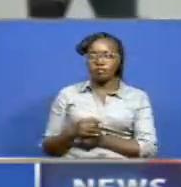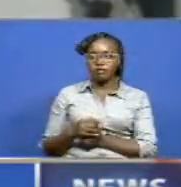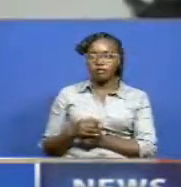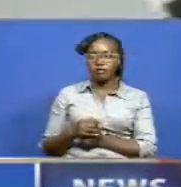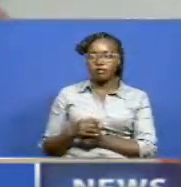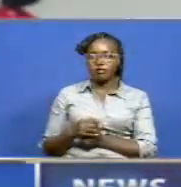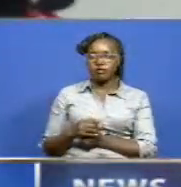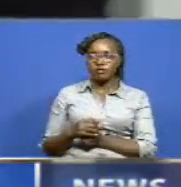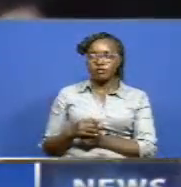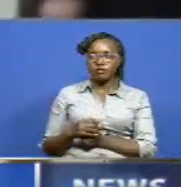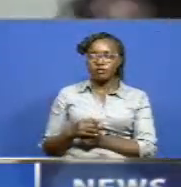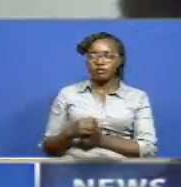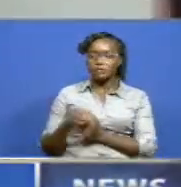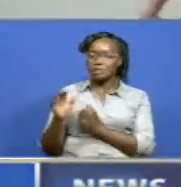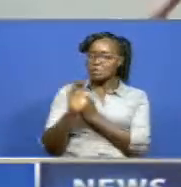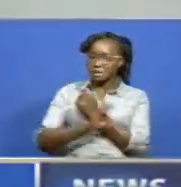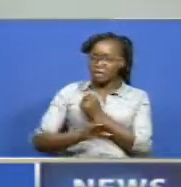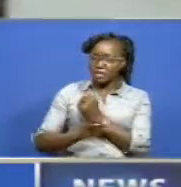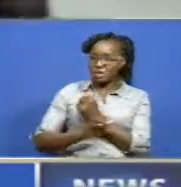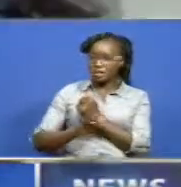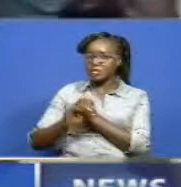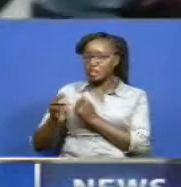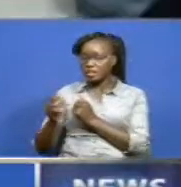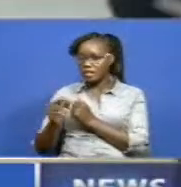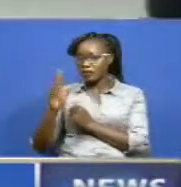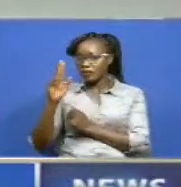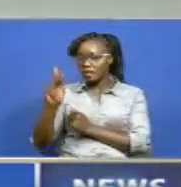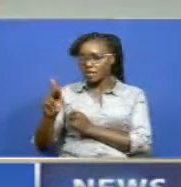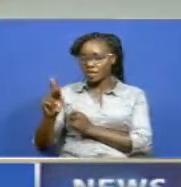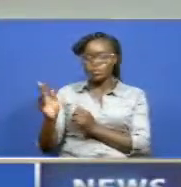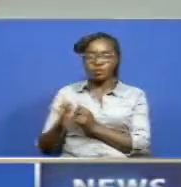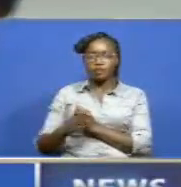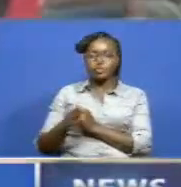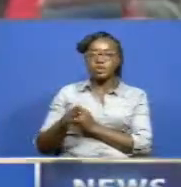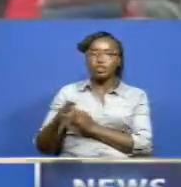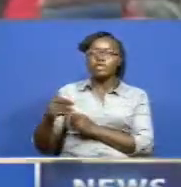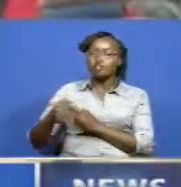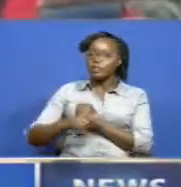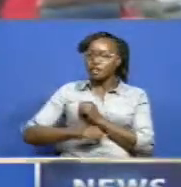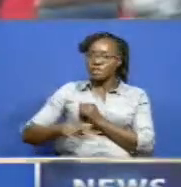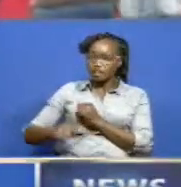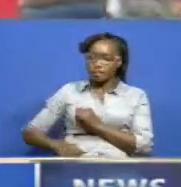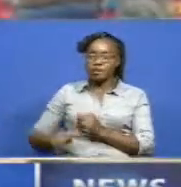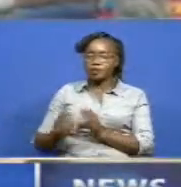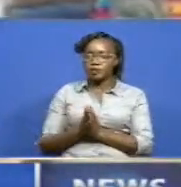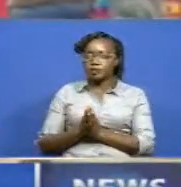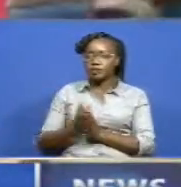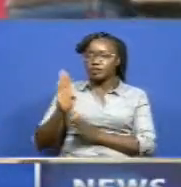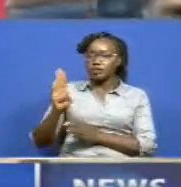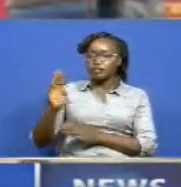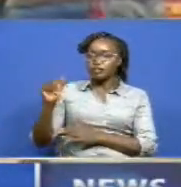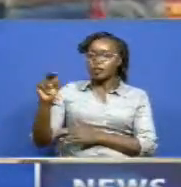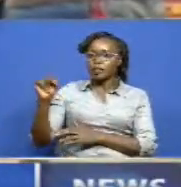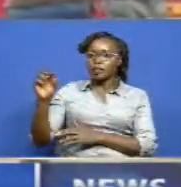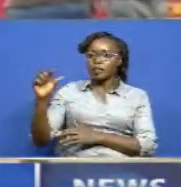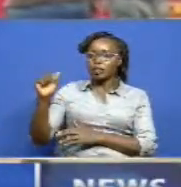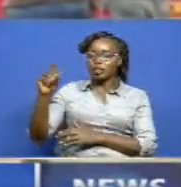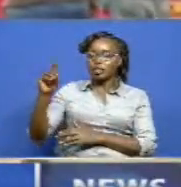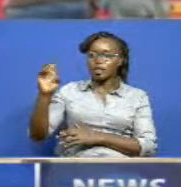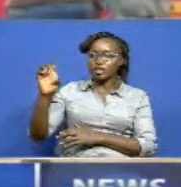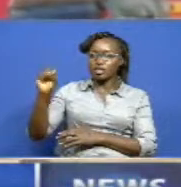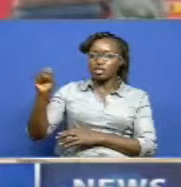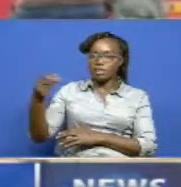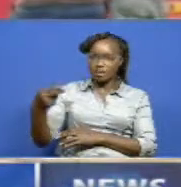Kenya joins other countries including the United Kingdom, Hong Kong, Bangladesh, Oman, France, Canada